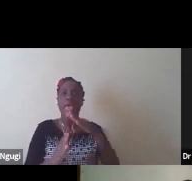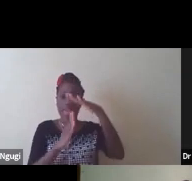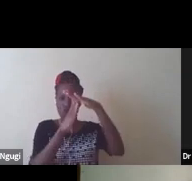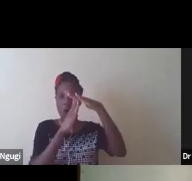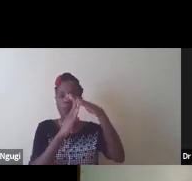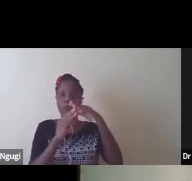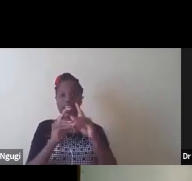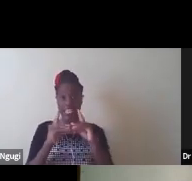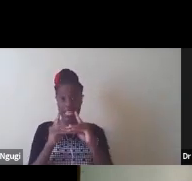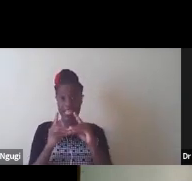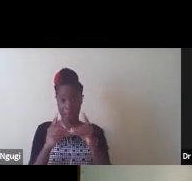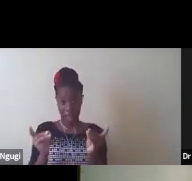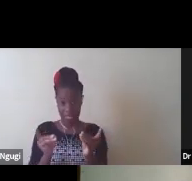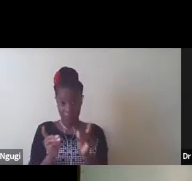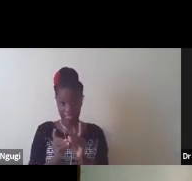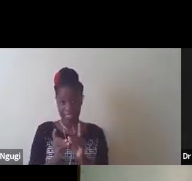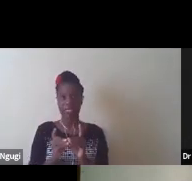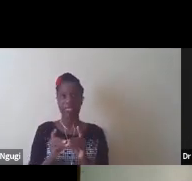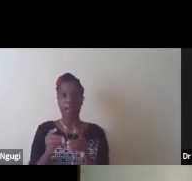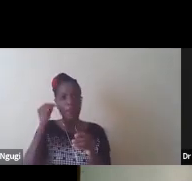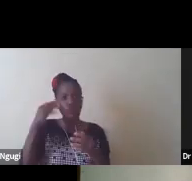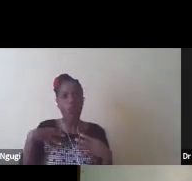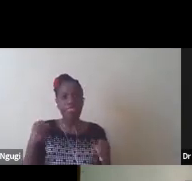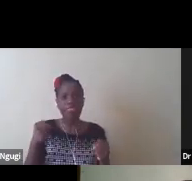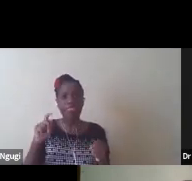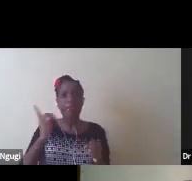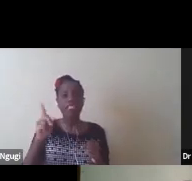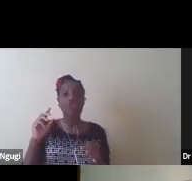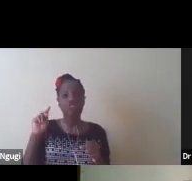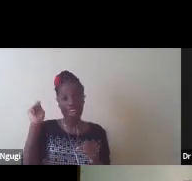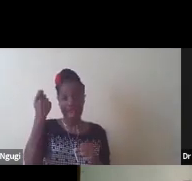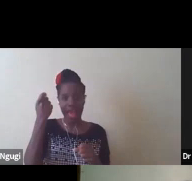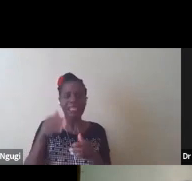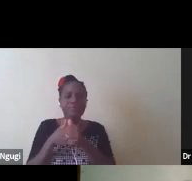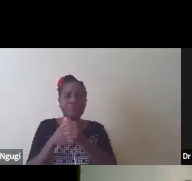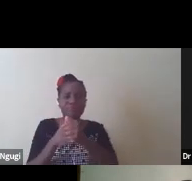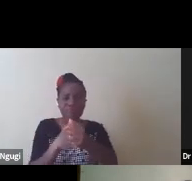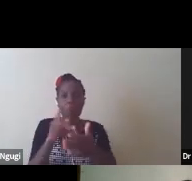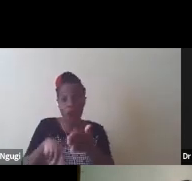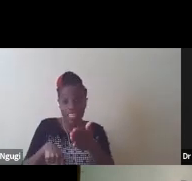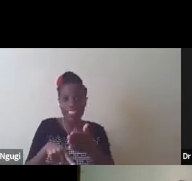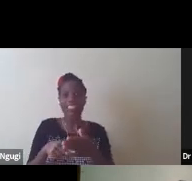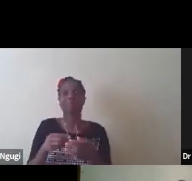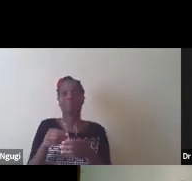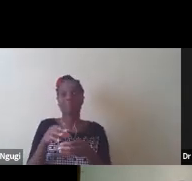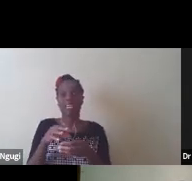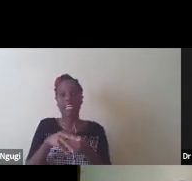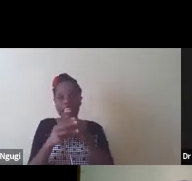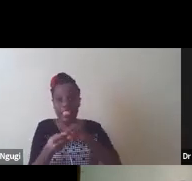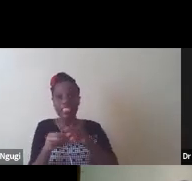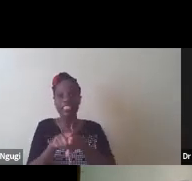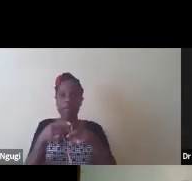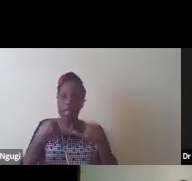he's the head of the Department of Mental Health in the Ministry of Kenya, with a lead role in formulation and implementation of mental